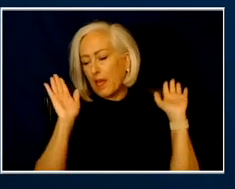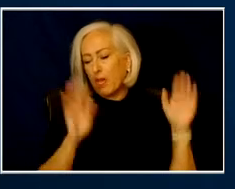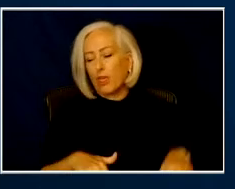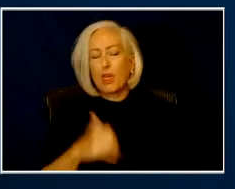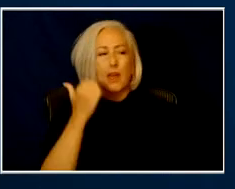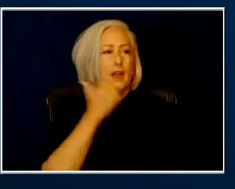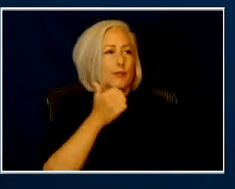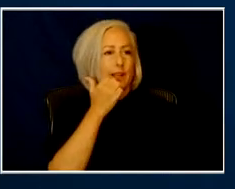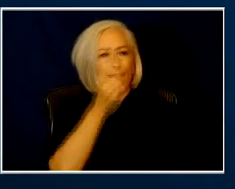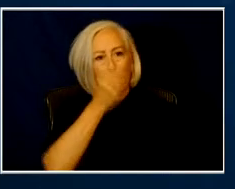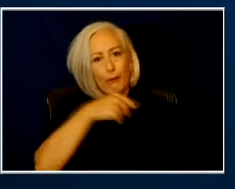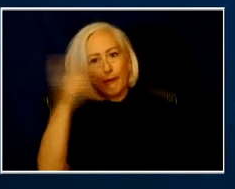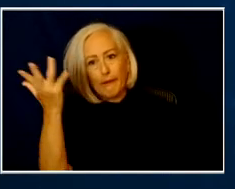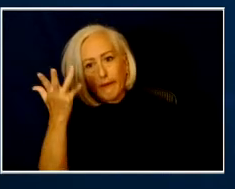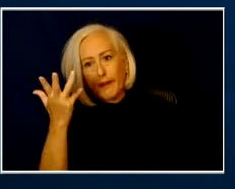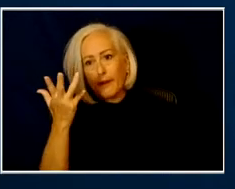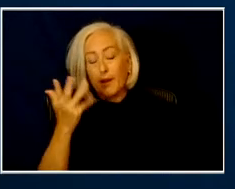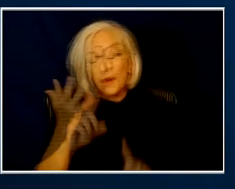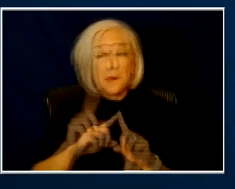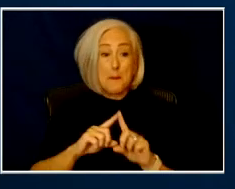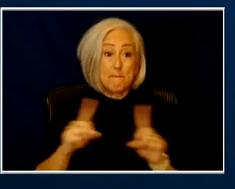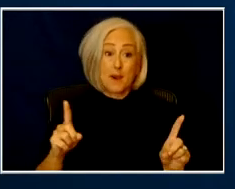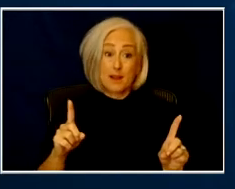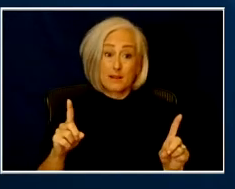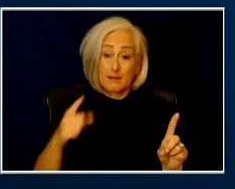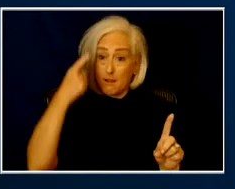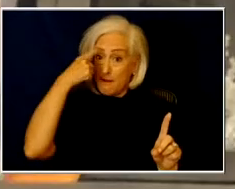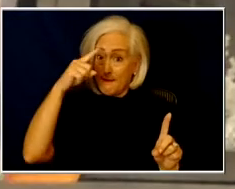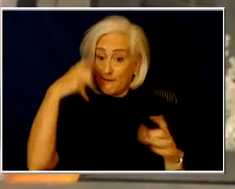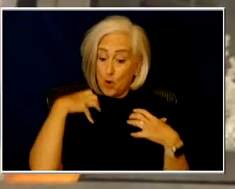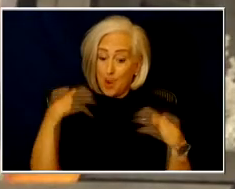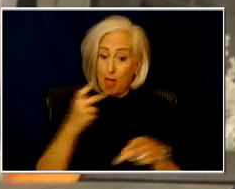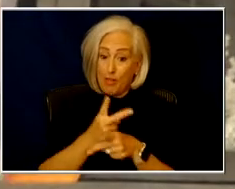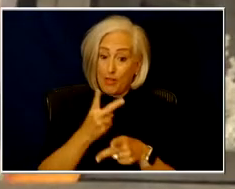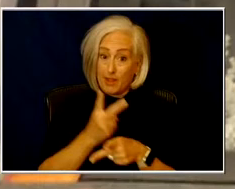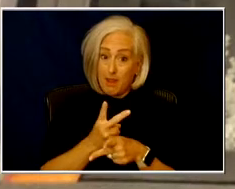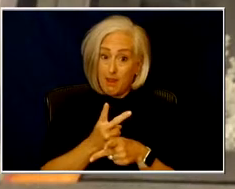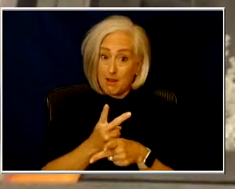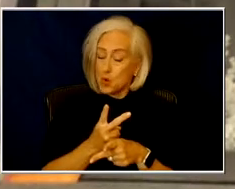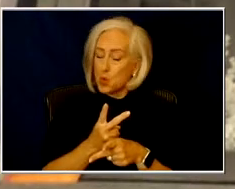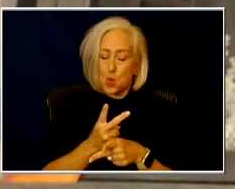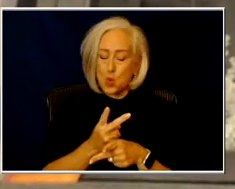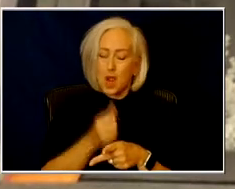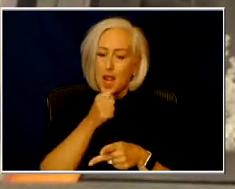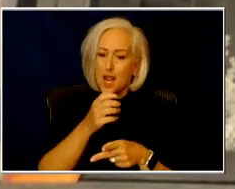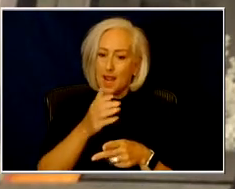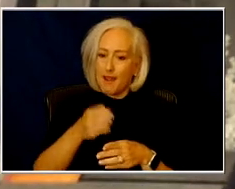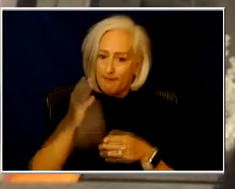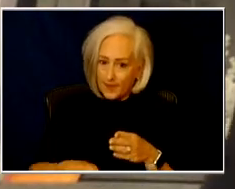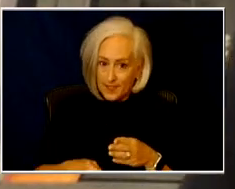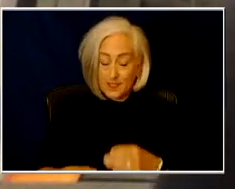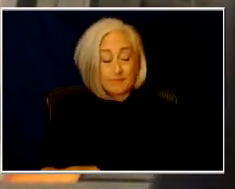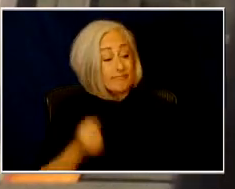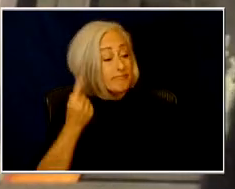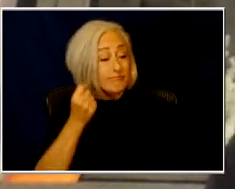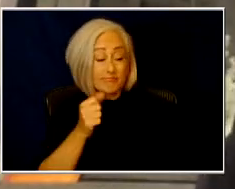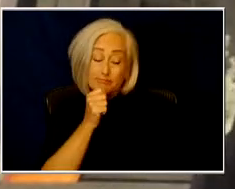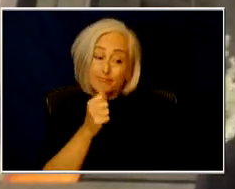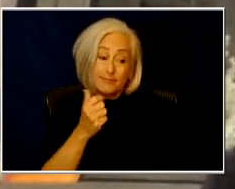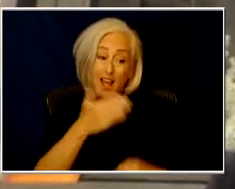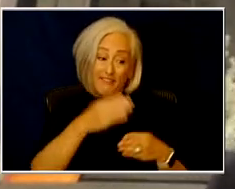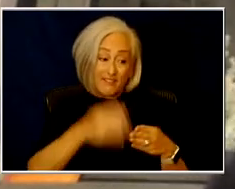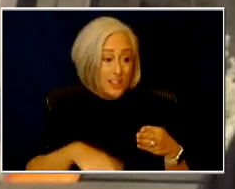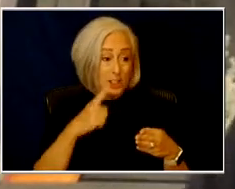but it's not over for Health Care is it no not uh it's it's not over for the public and it's not over for Health Care